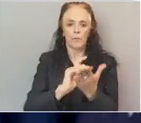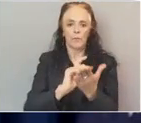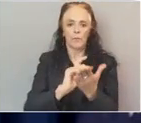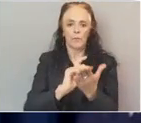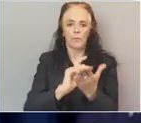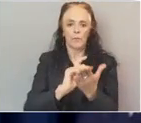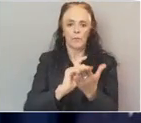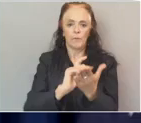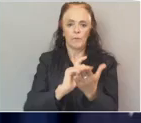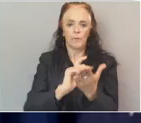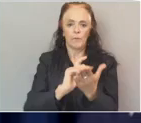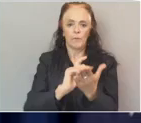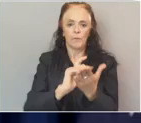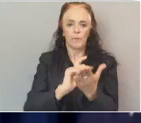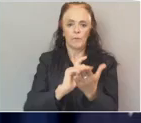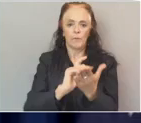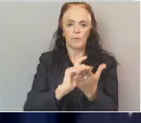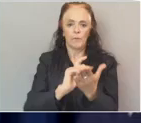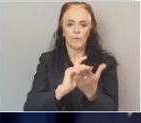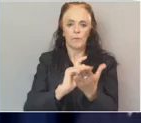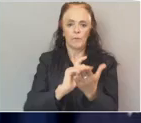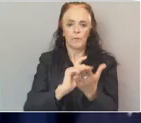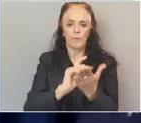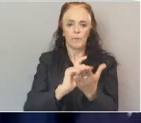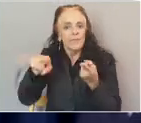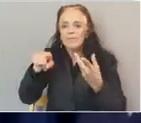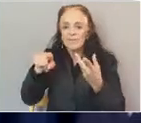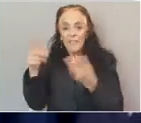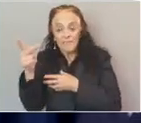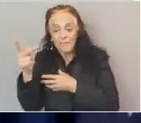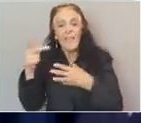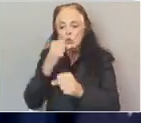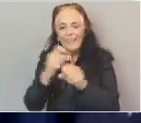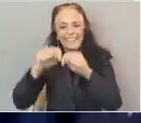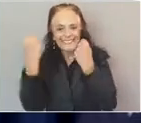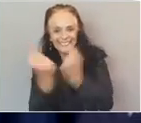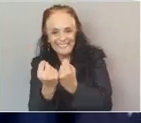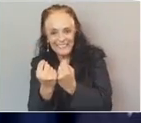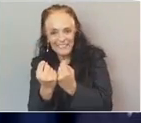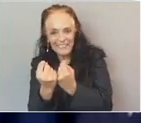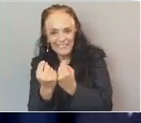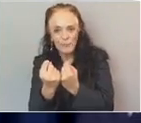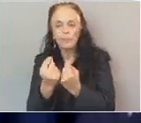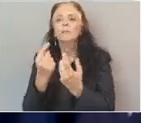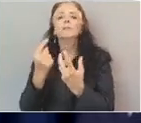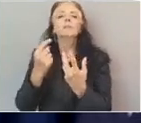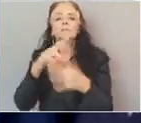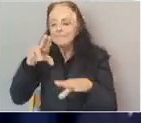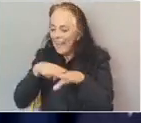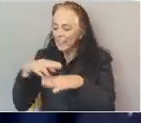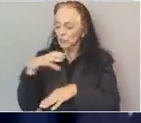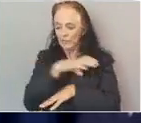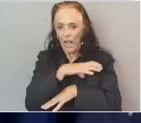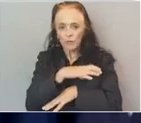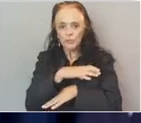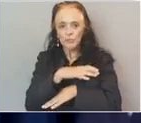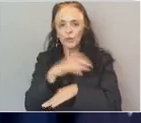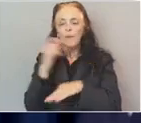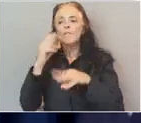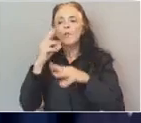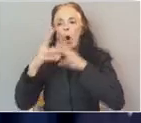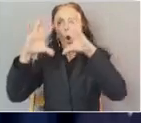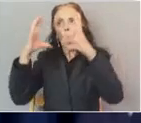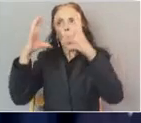Council to global health and security, dedicating them to the work of global health and security